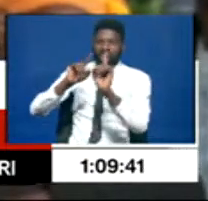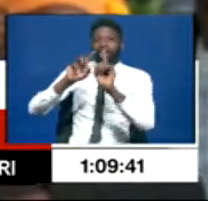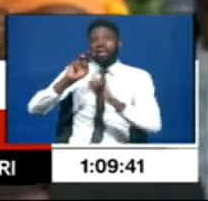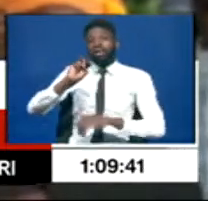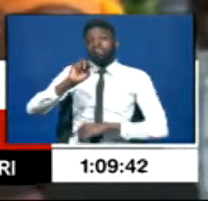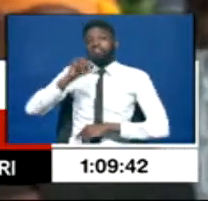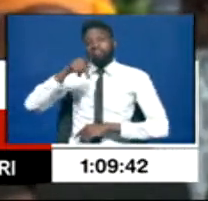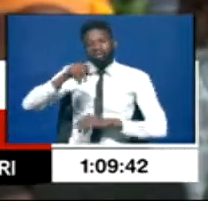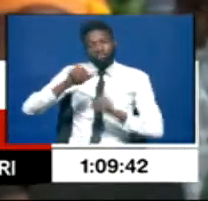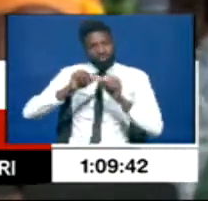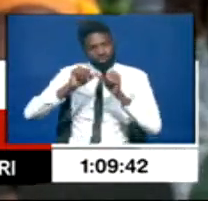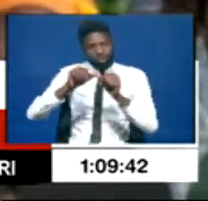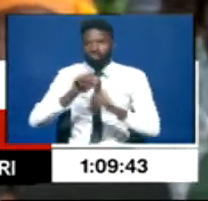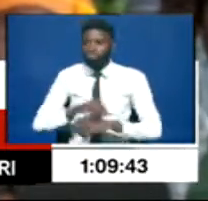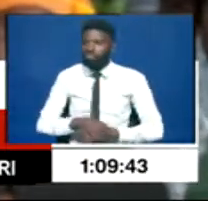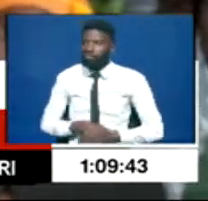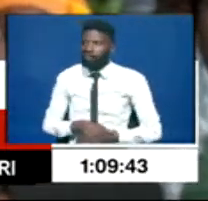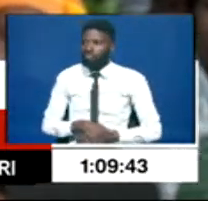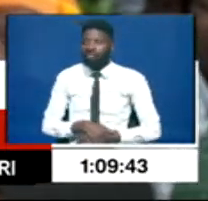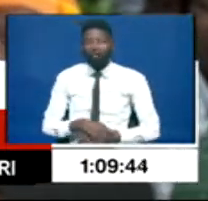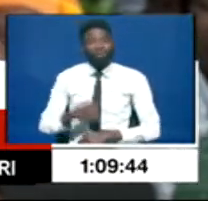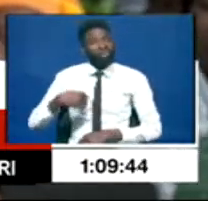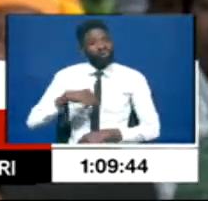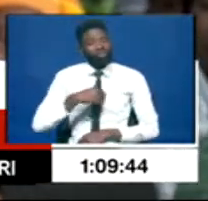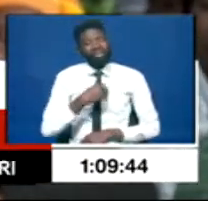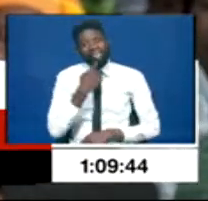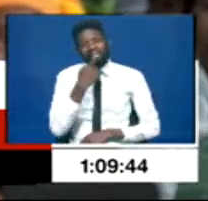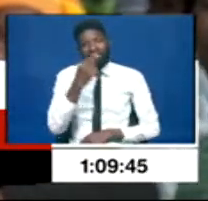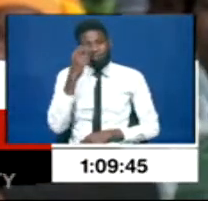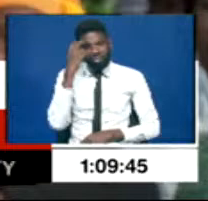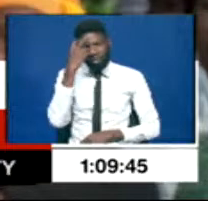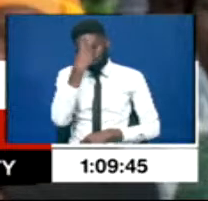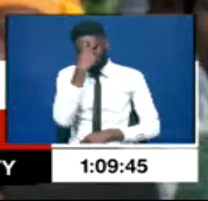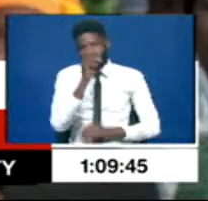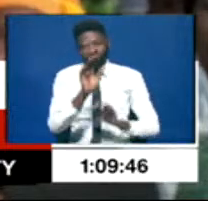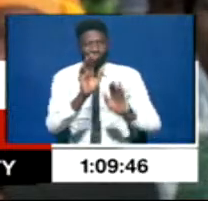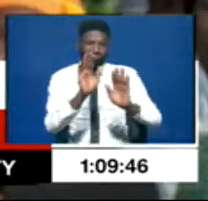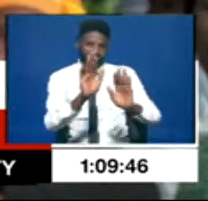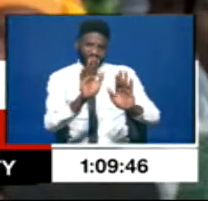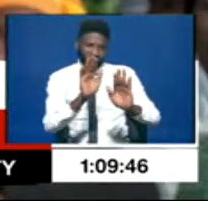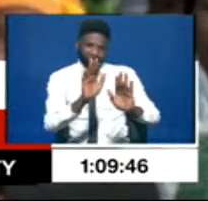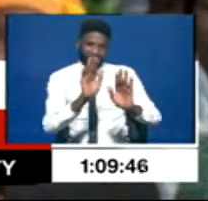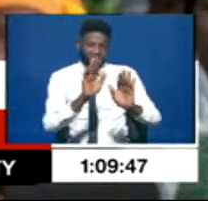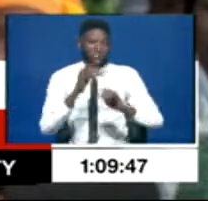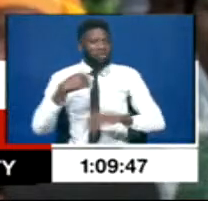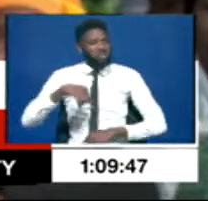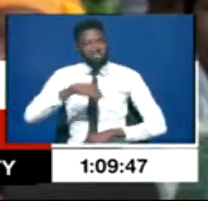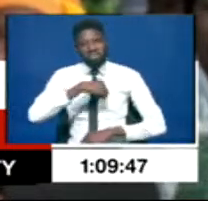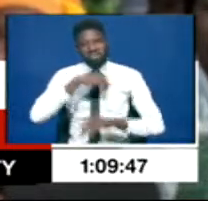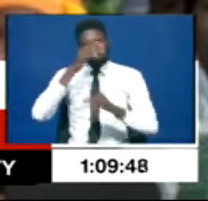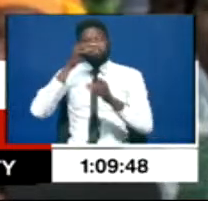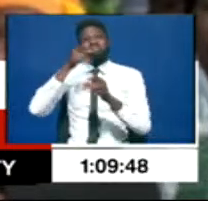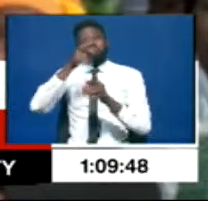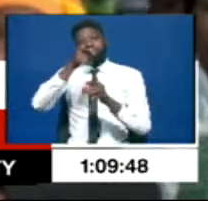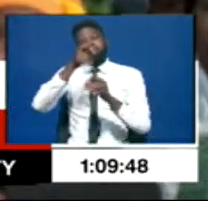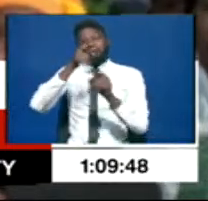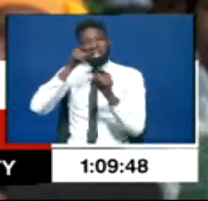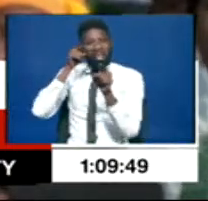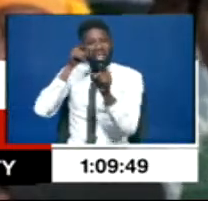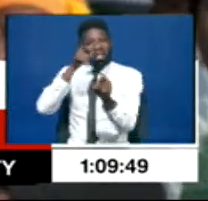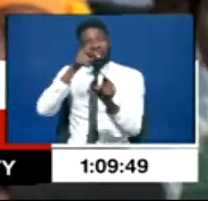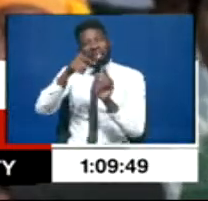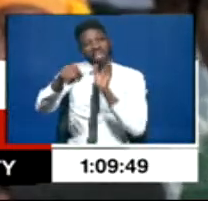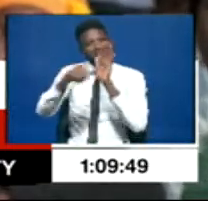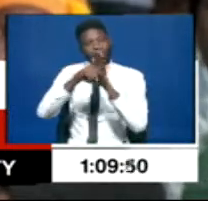Martha, weka hapo, hatuta tupa mshale kwako, kwa sababu